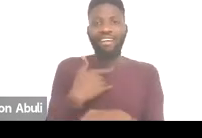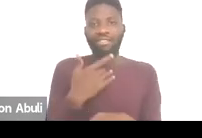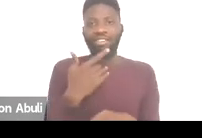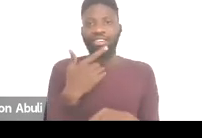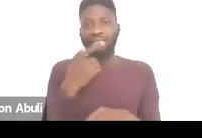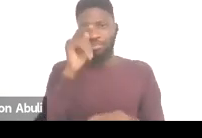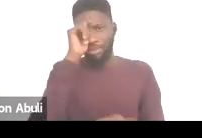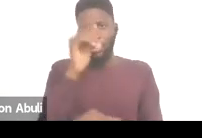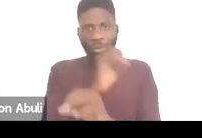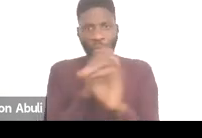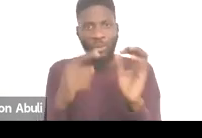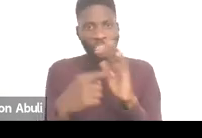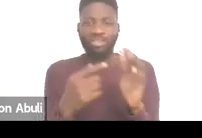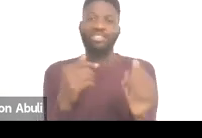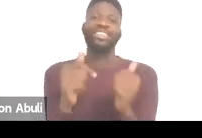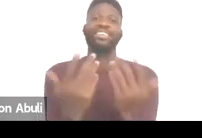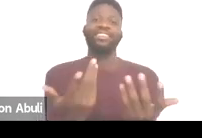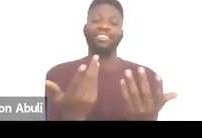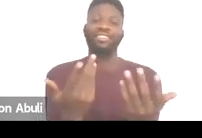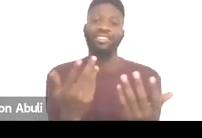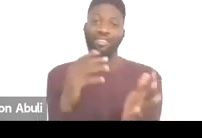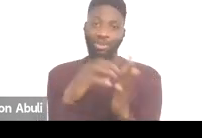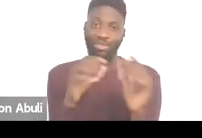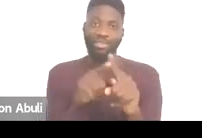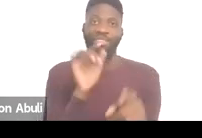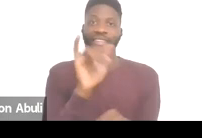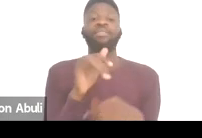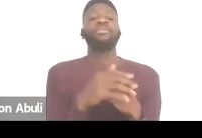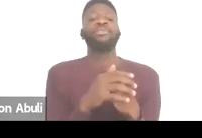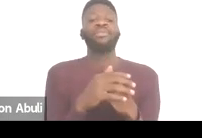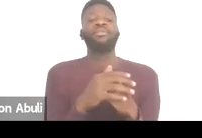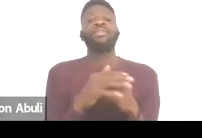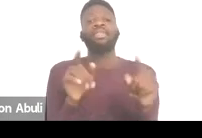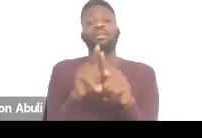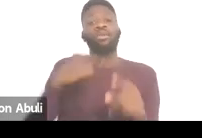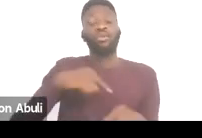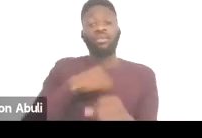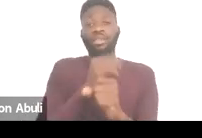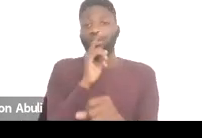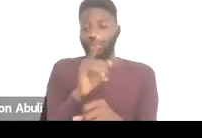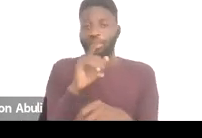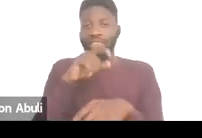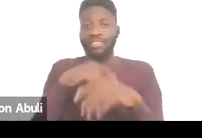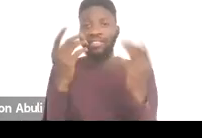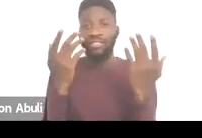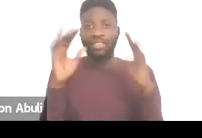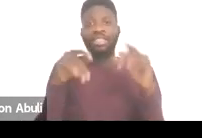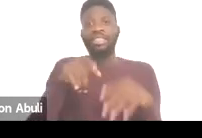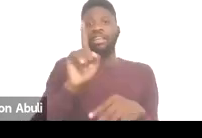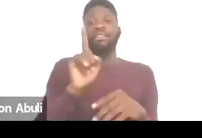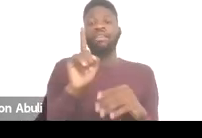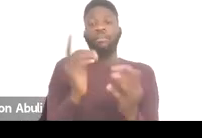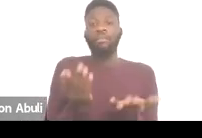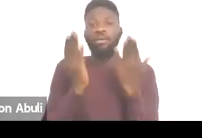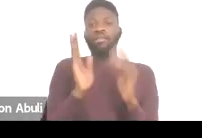of situations. Basically, we'll ensure that at the end of this, you'll have improved your interpersonal